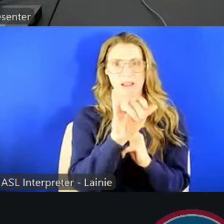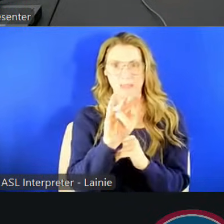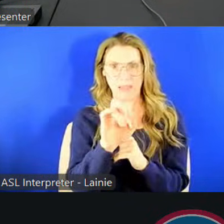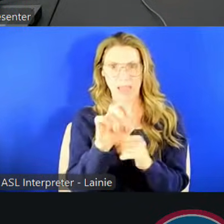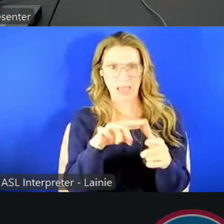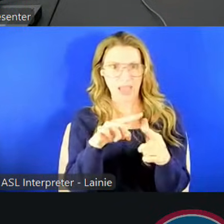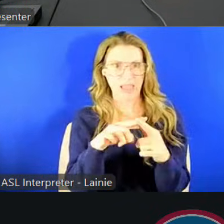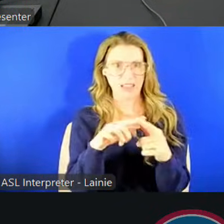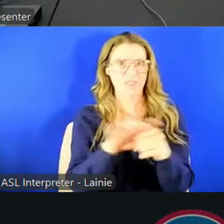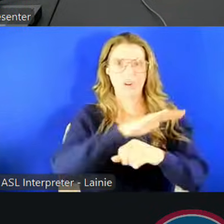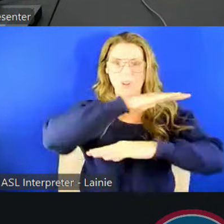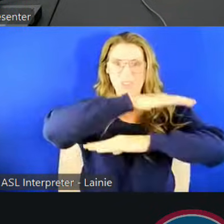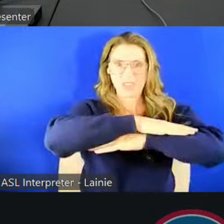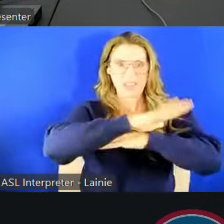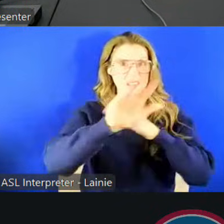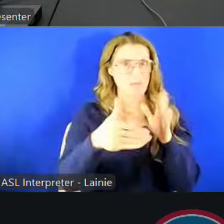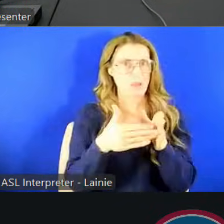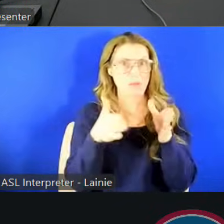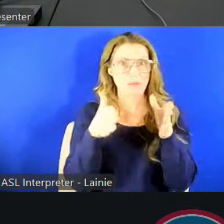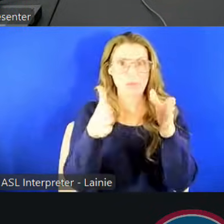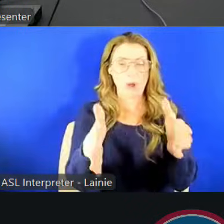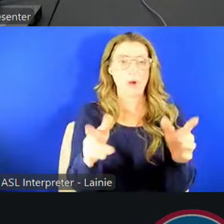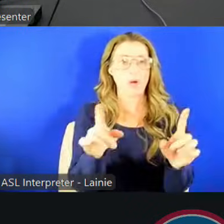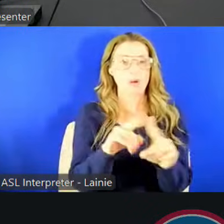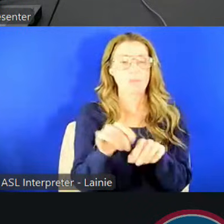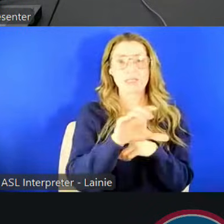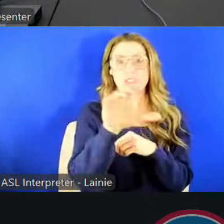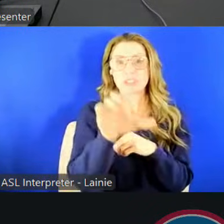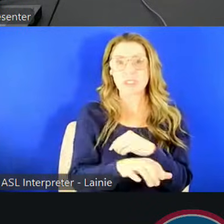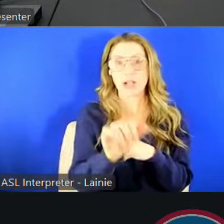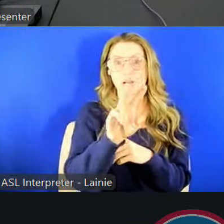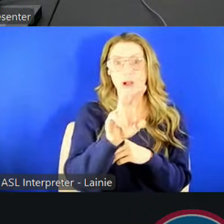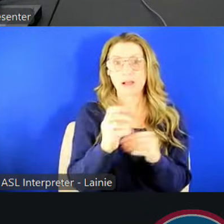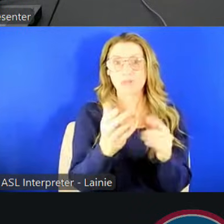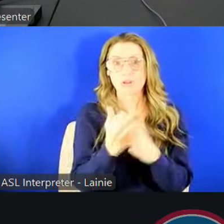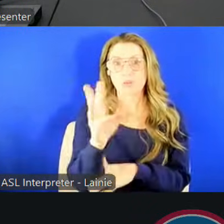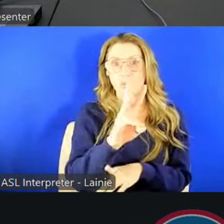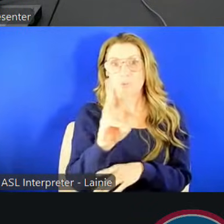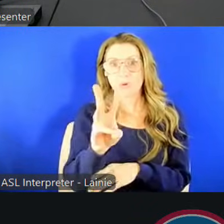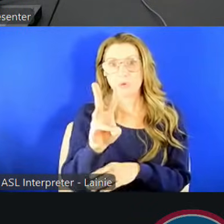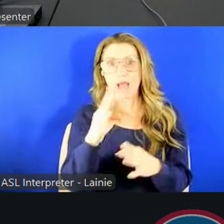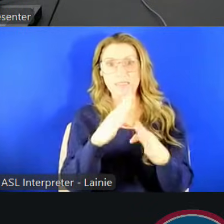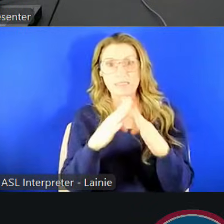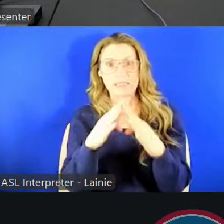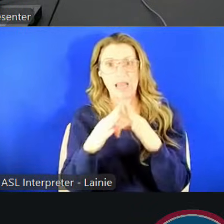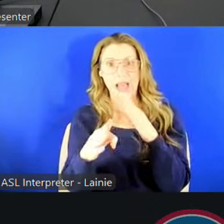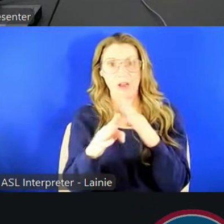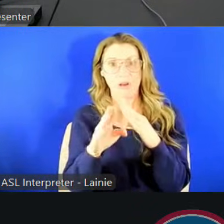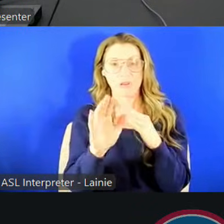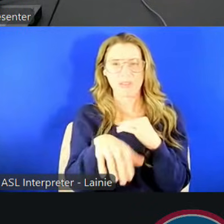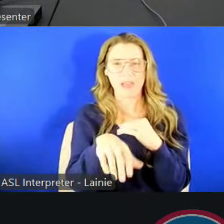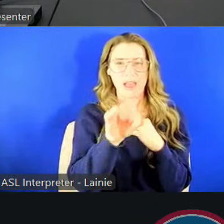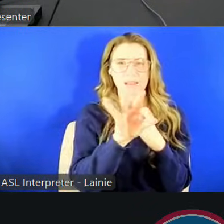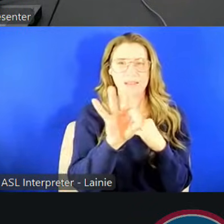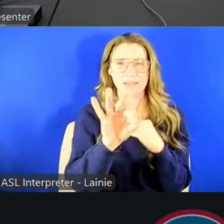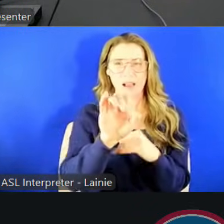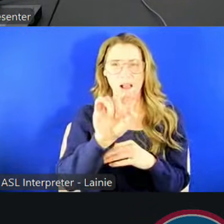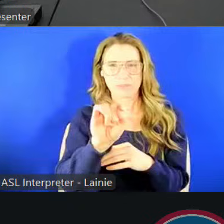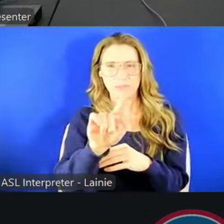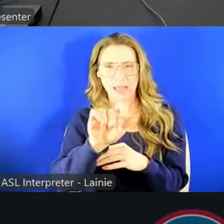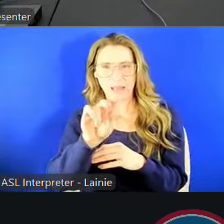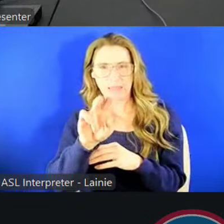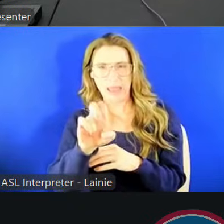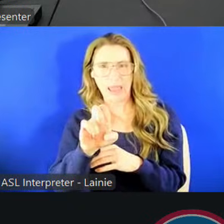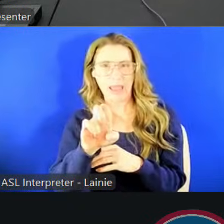of the alternatives are more like what's on Chicago Avenue through Westtown. That would be the offset lanes, you know, maybe paired with some signal improvements and queue